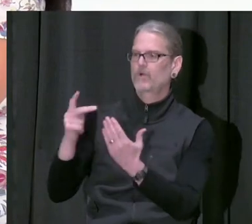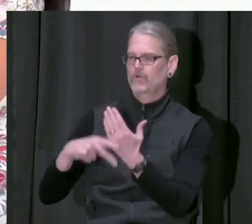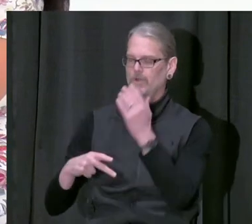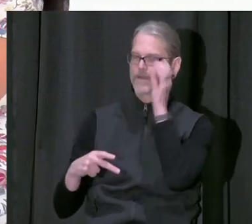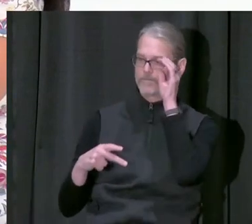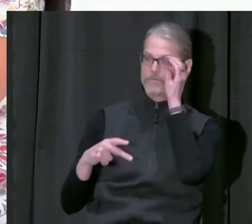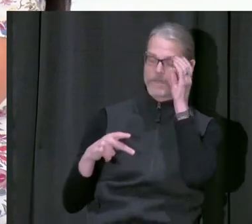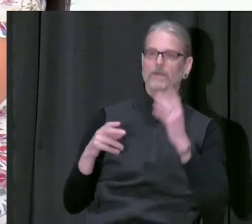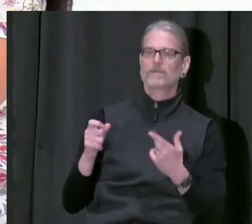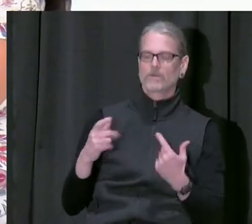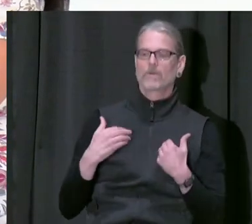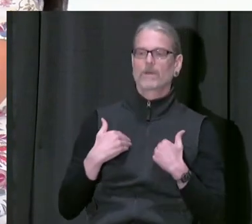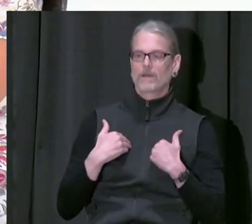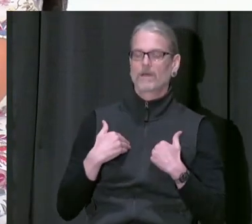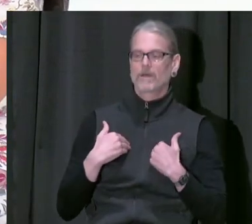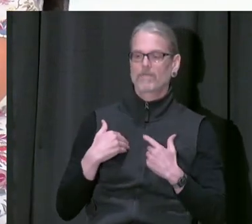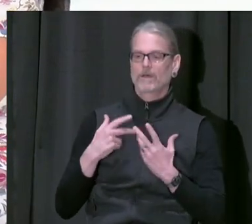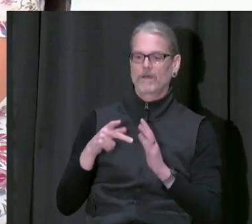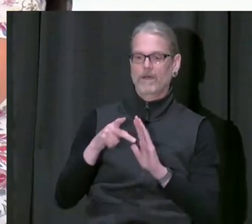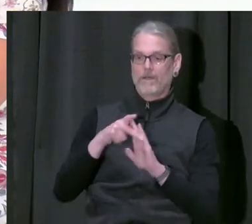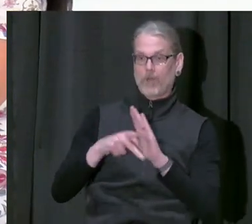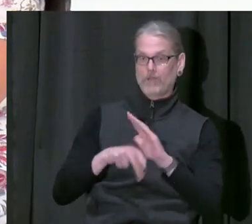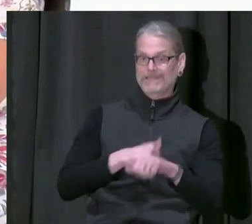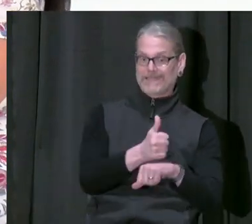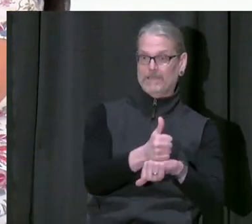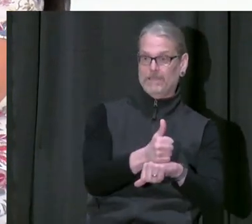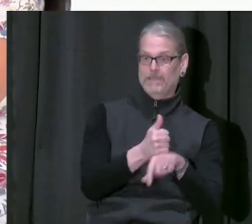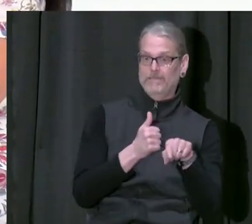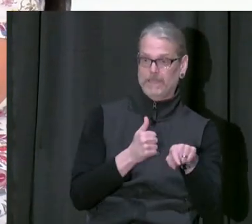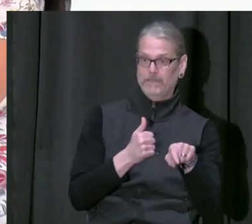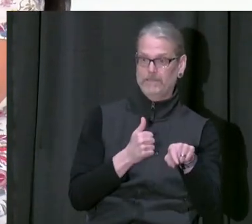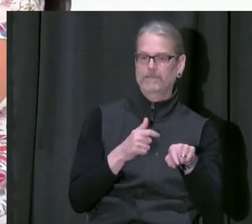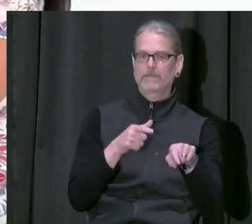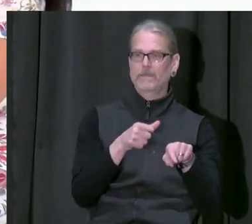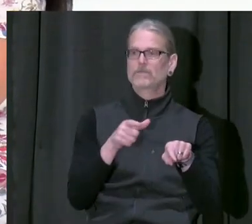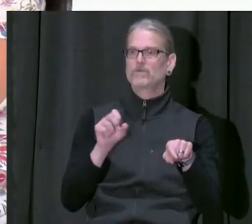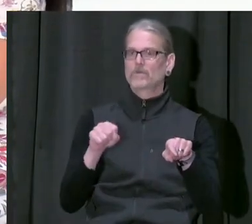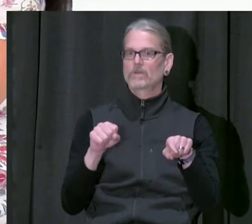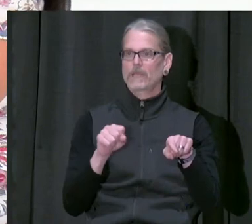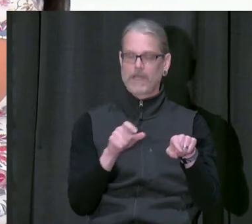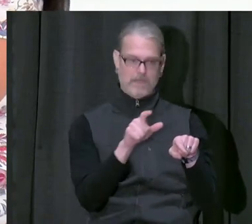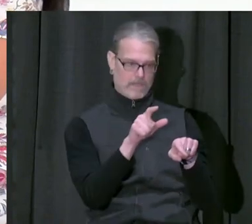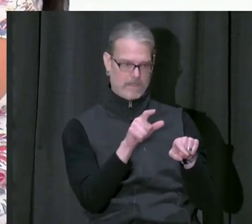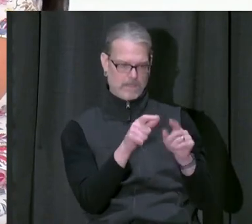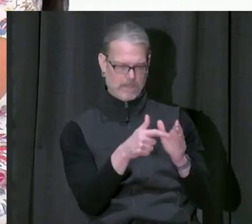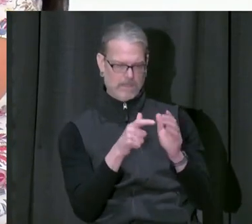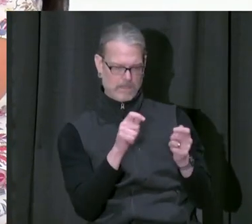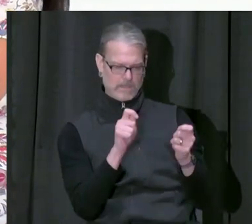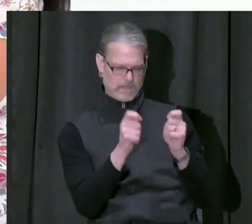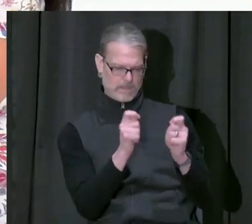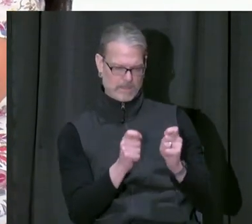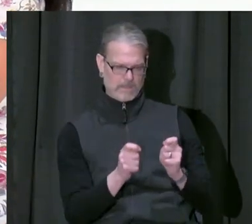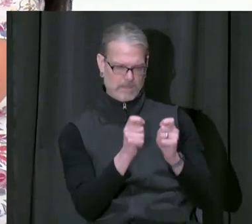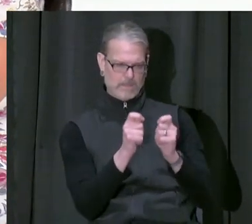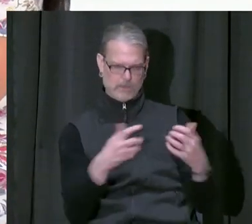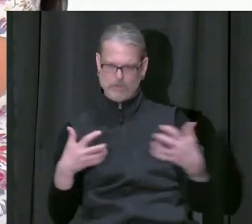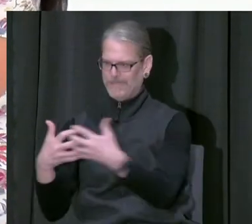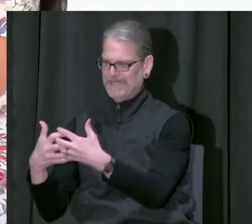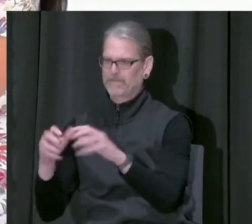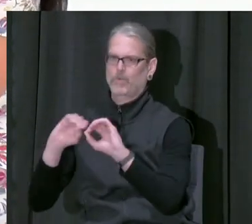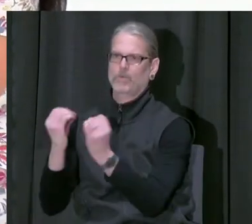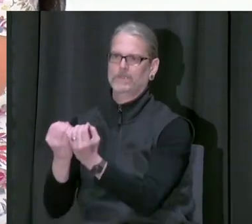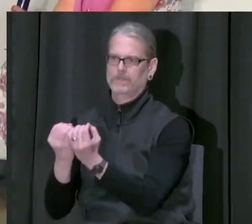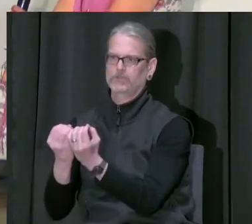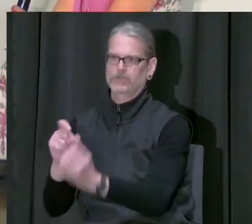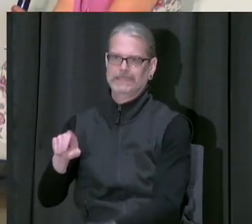an outline of a policy that you can really take and tweak it to meet the requirements of your organization. When